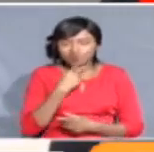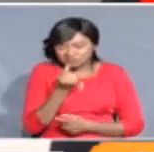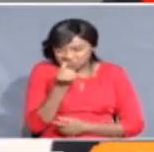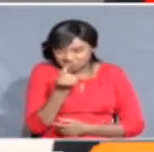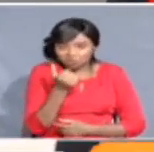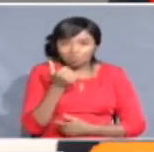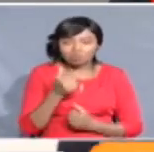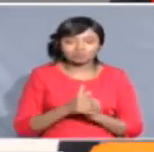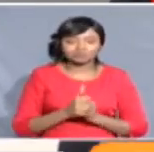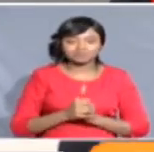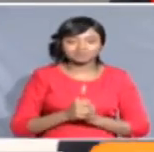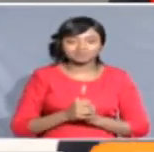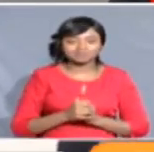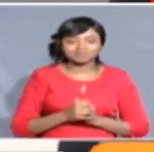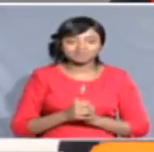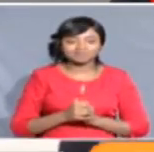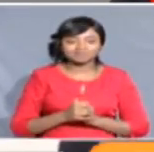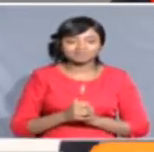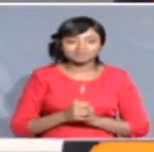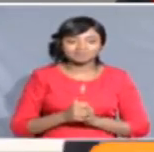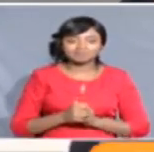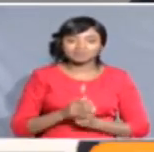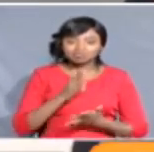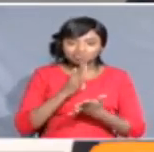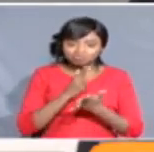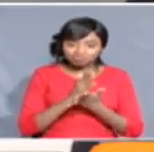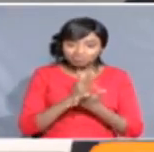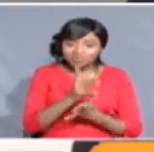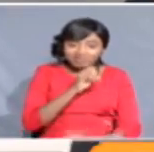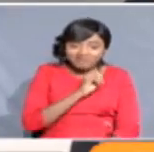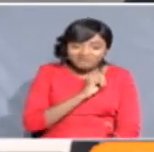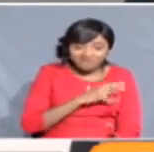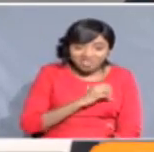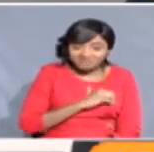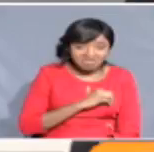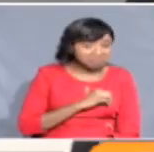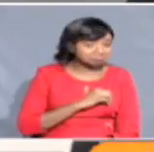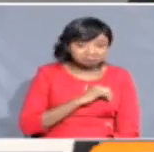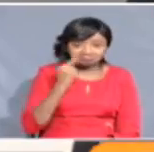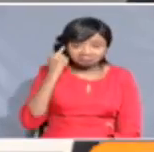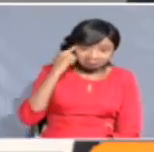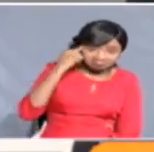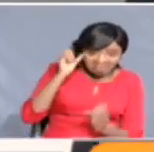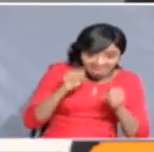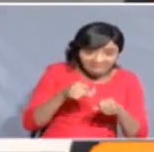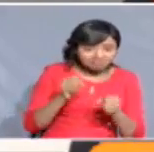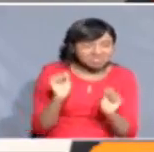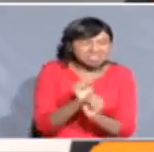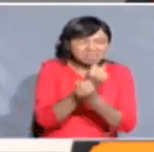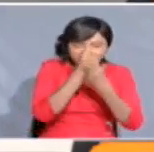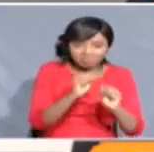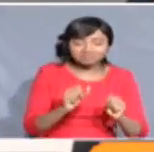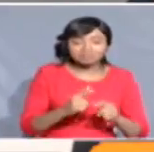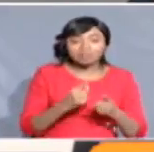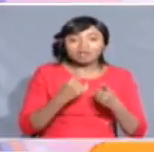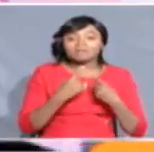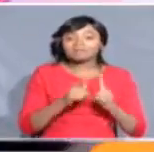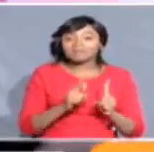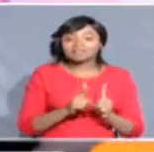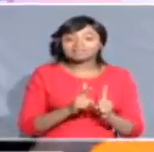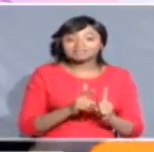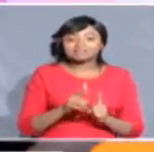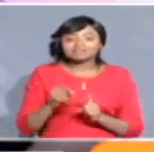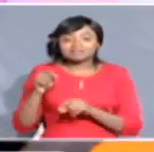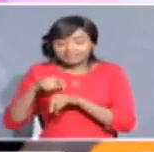Politically, Millie Odhiambo spares no punches and is no pushover. But away from the public gallery is